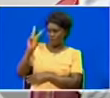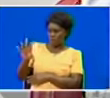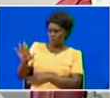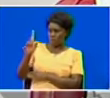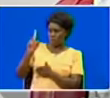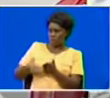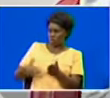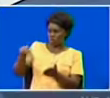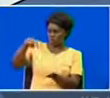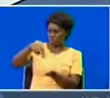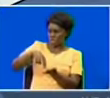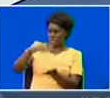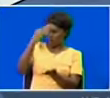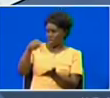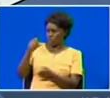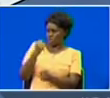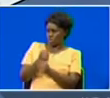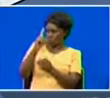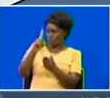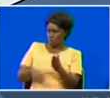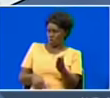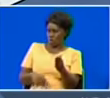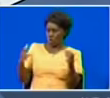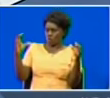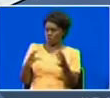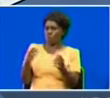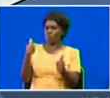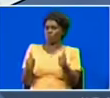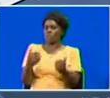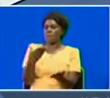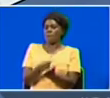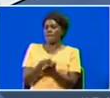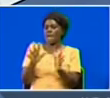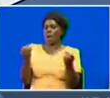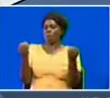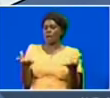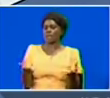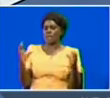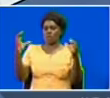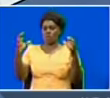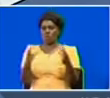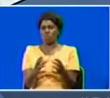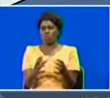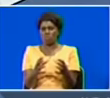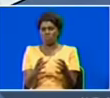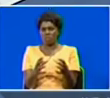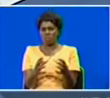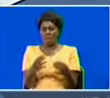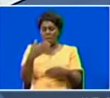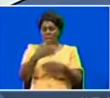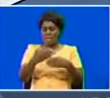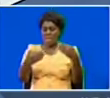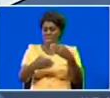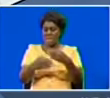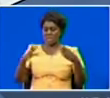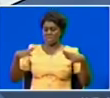What's your manifesto? Mm. What you going to do? They ask you, chama gani, uko na pesa ngapi? Chama, a political party will not build